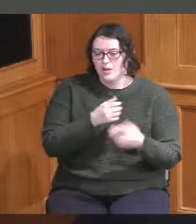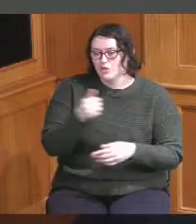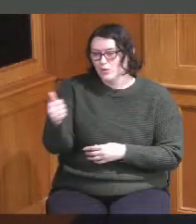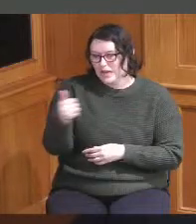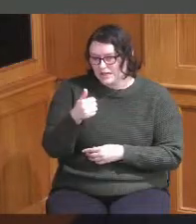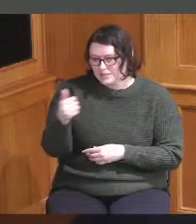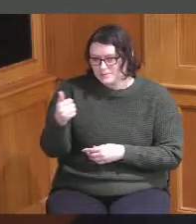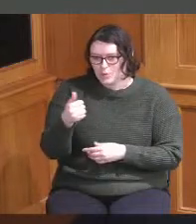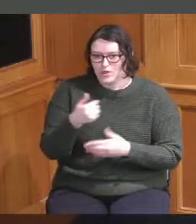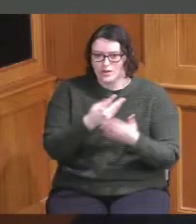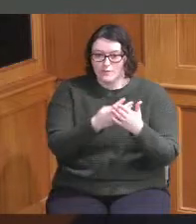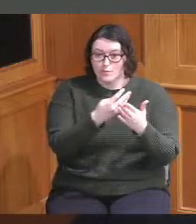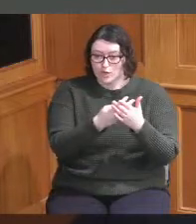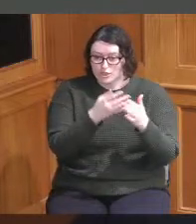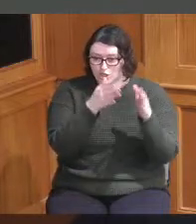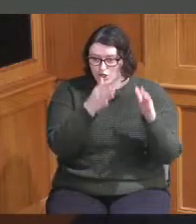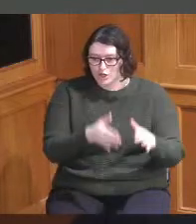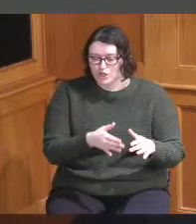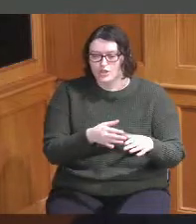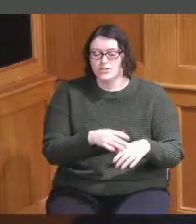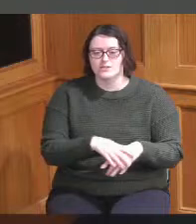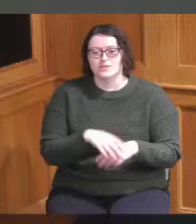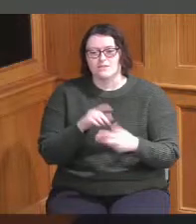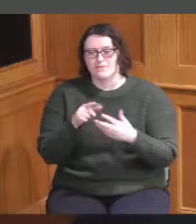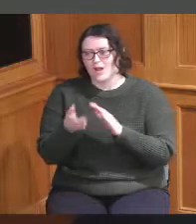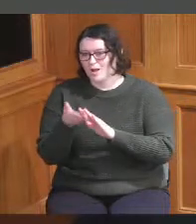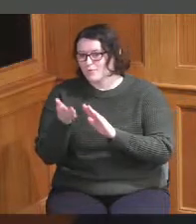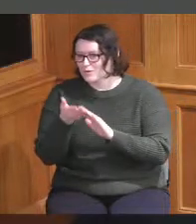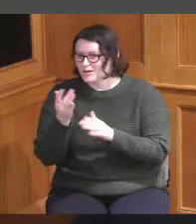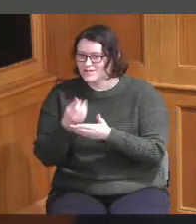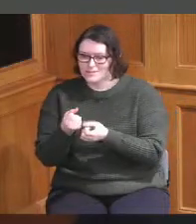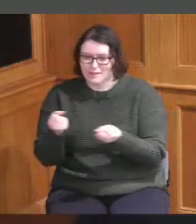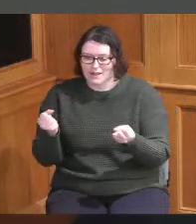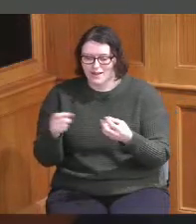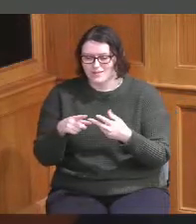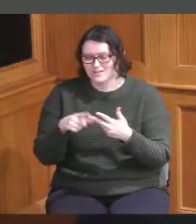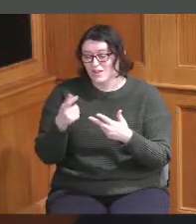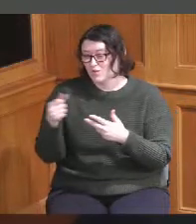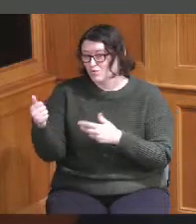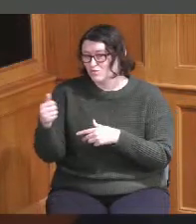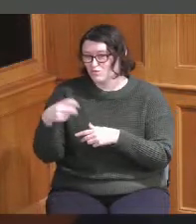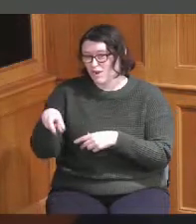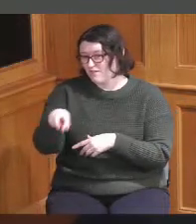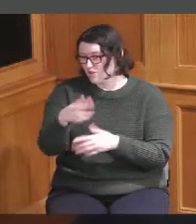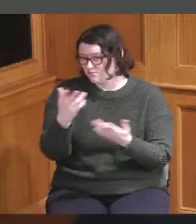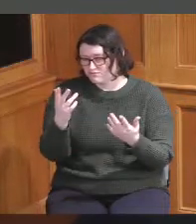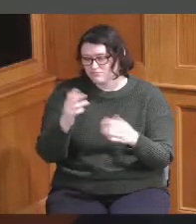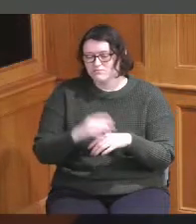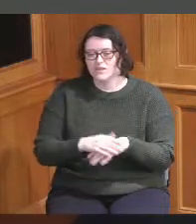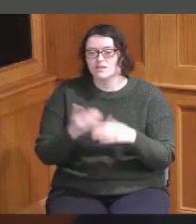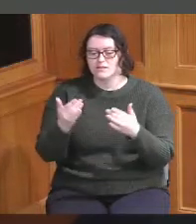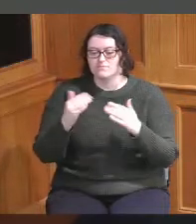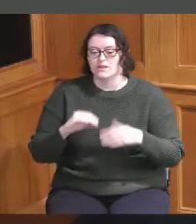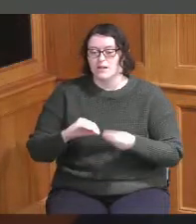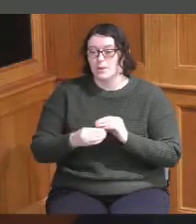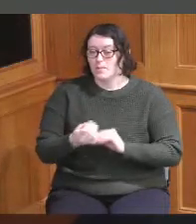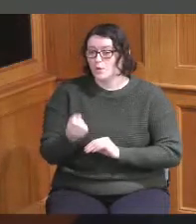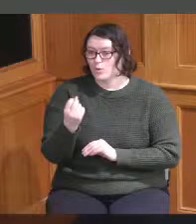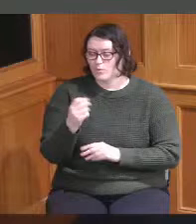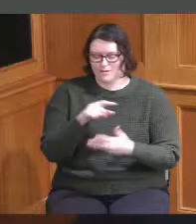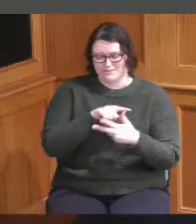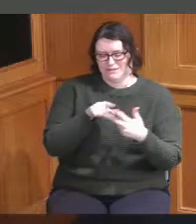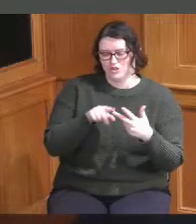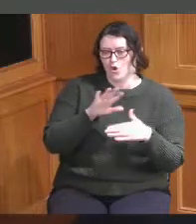transport of prisoners, general operating supplies, and travel. And item 12, Commissioners, is and they're all